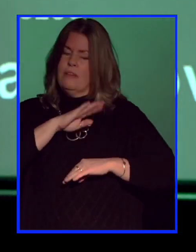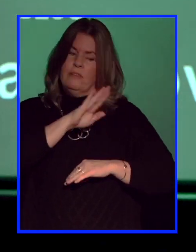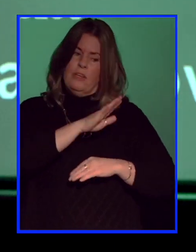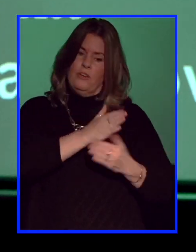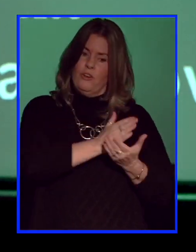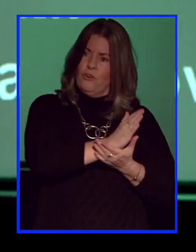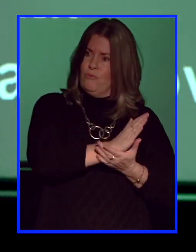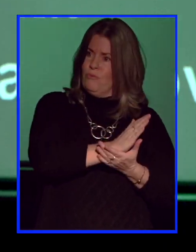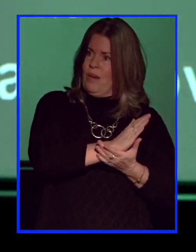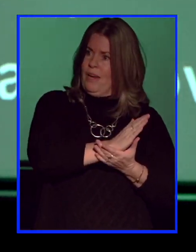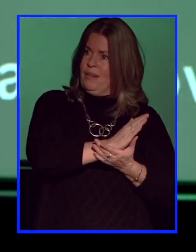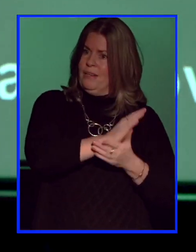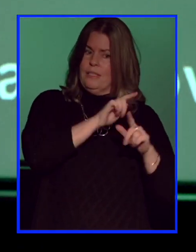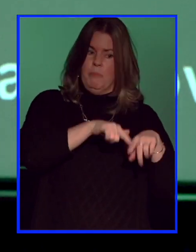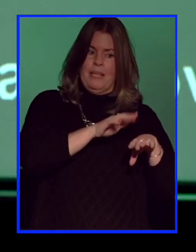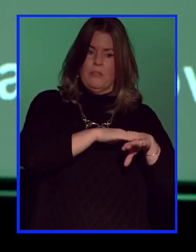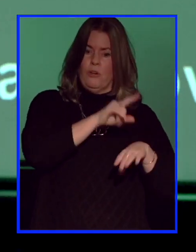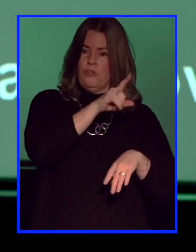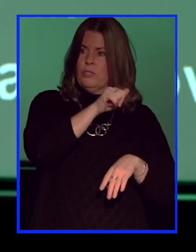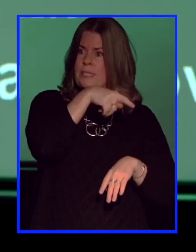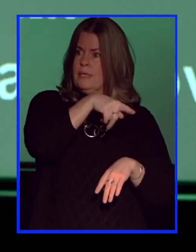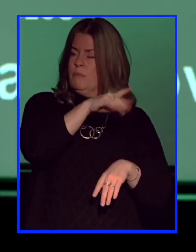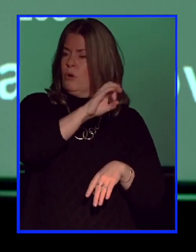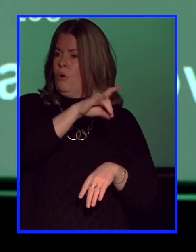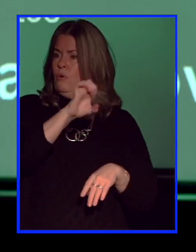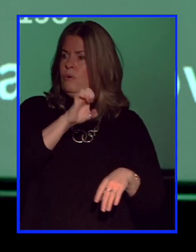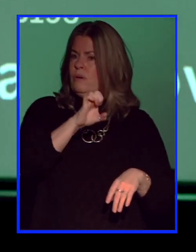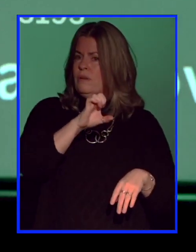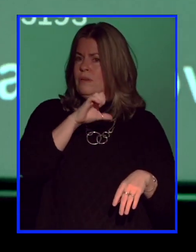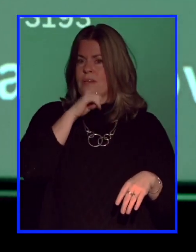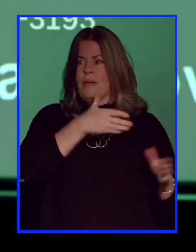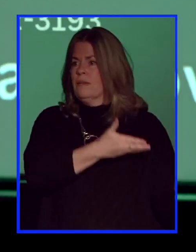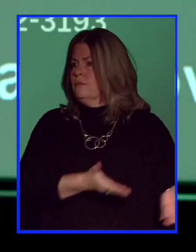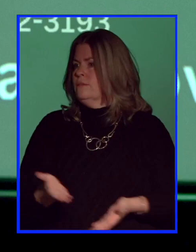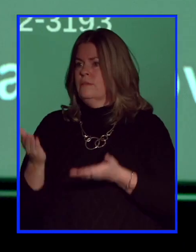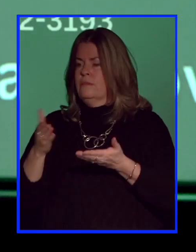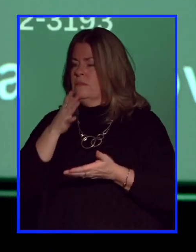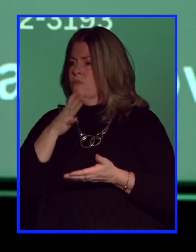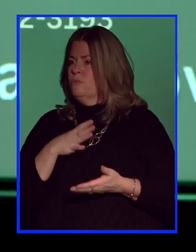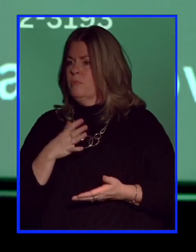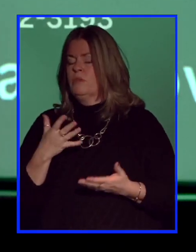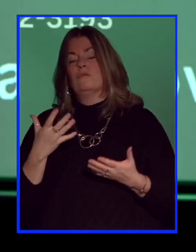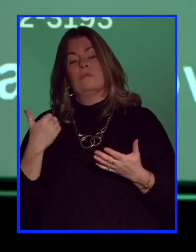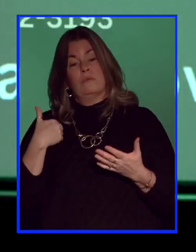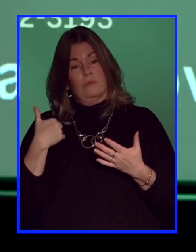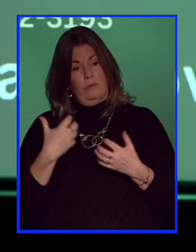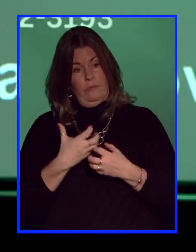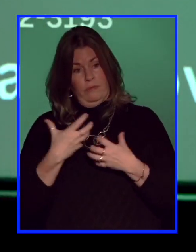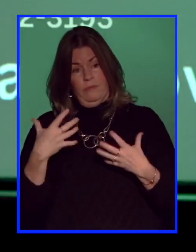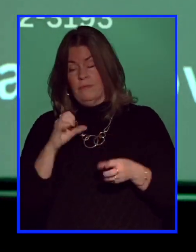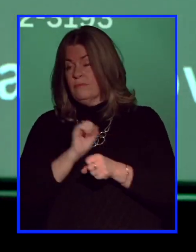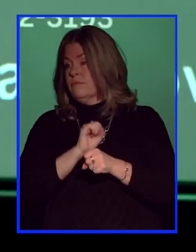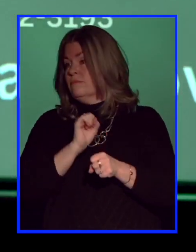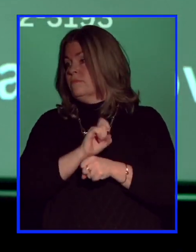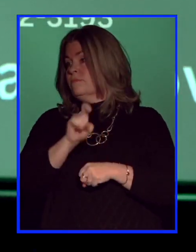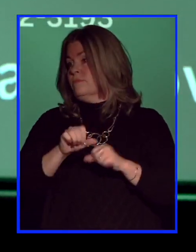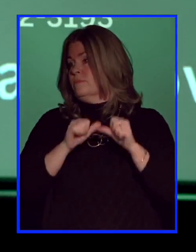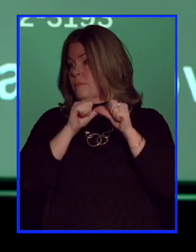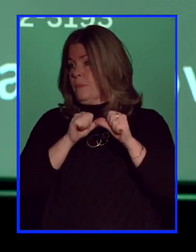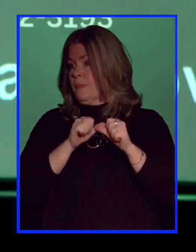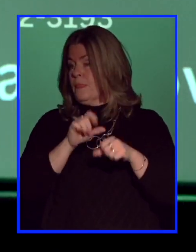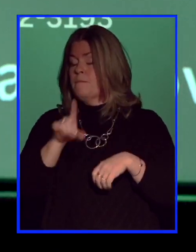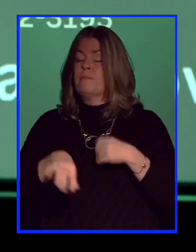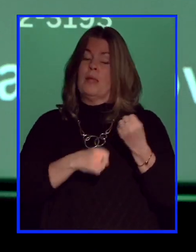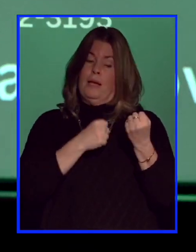zip code is, as opposed to who she is. All right, so we've got work to do, and that we'll continue this in Congress. I do support